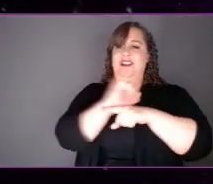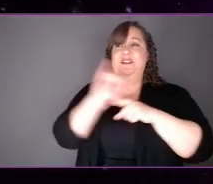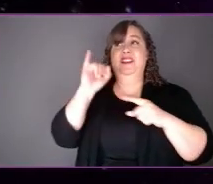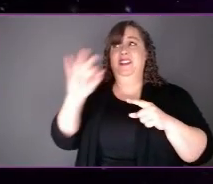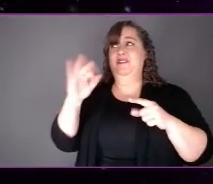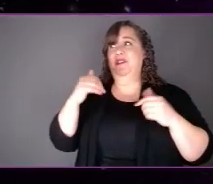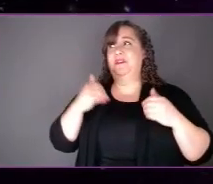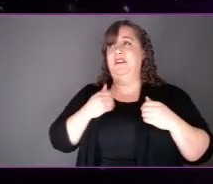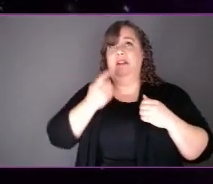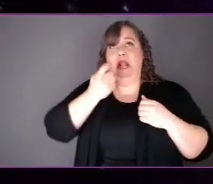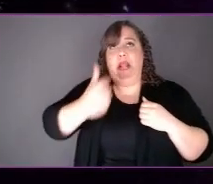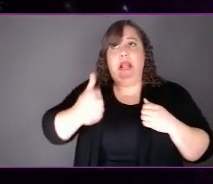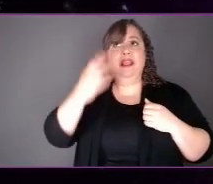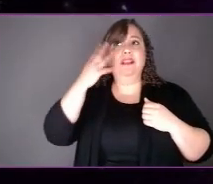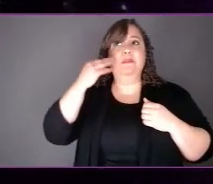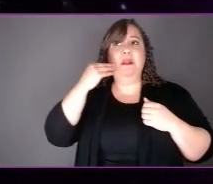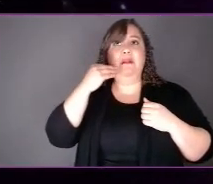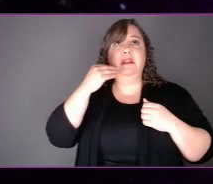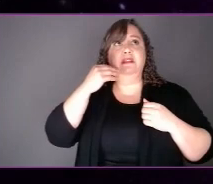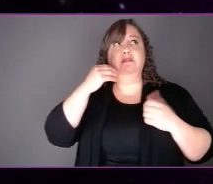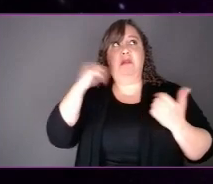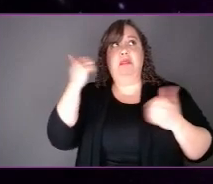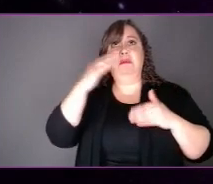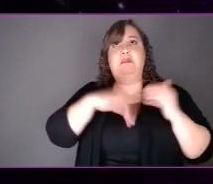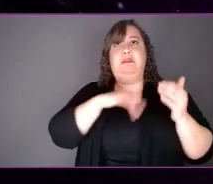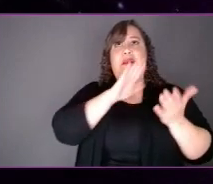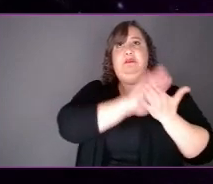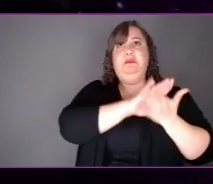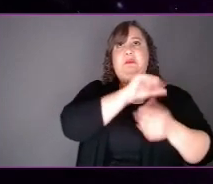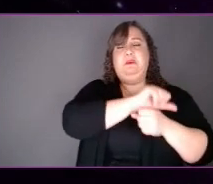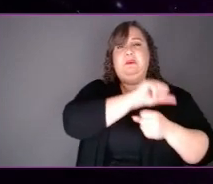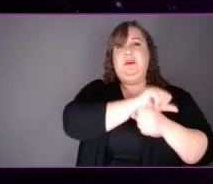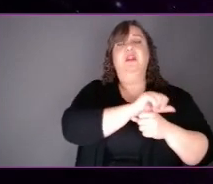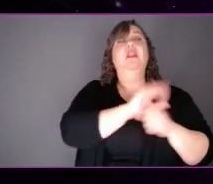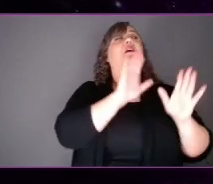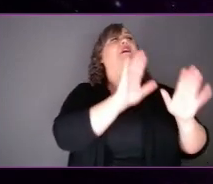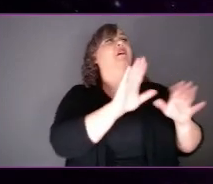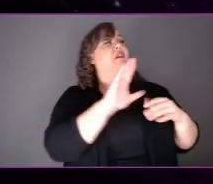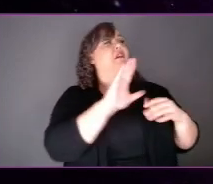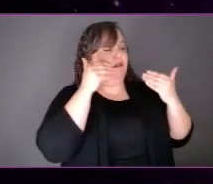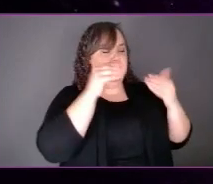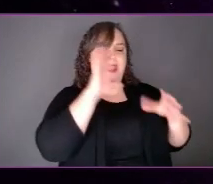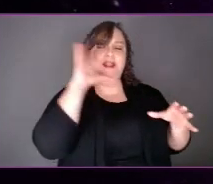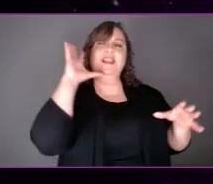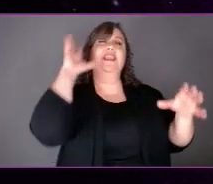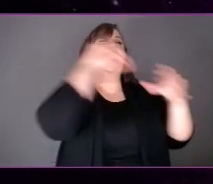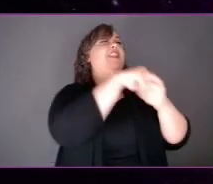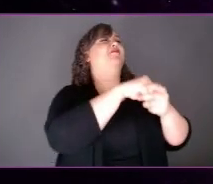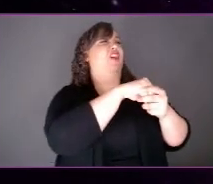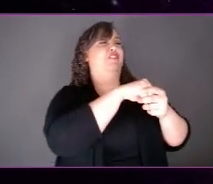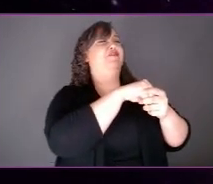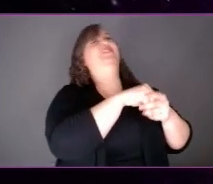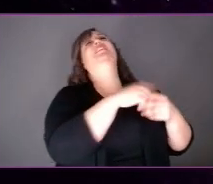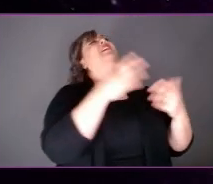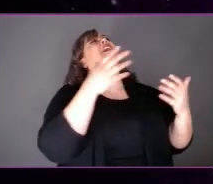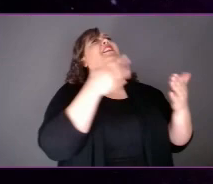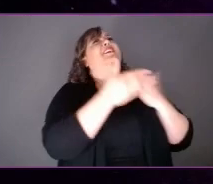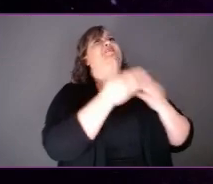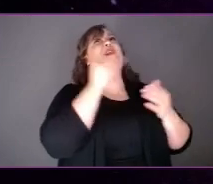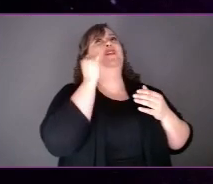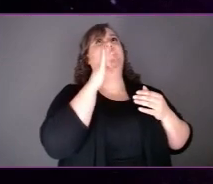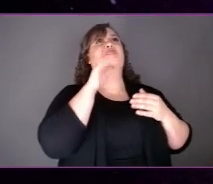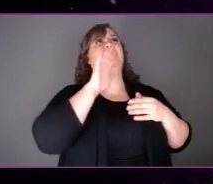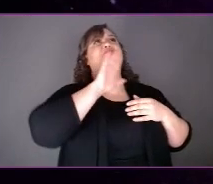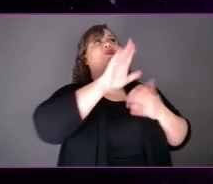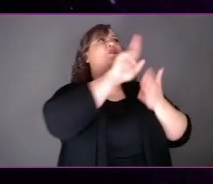outside of schoolwork? I would encourage you first is to get involved, whether it's at your university or college